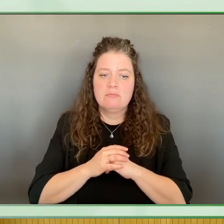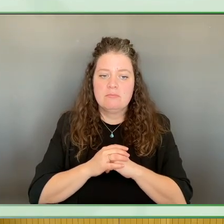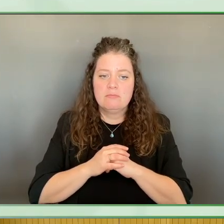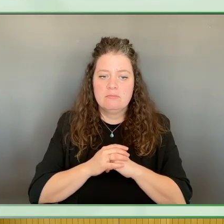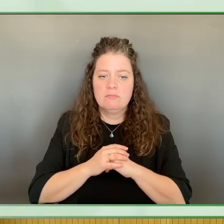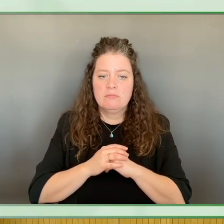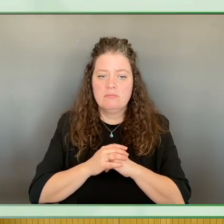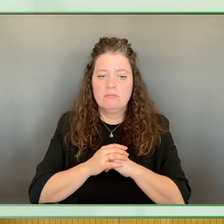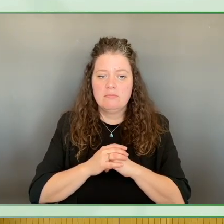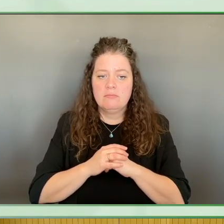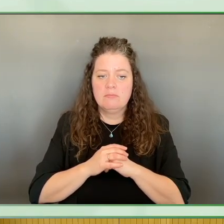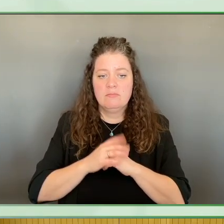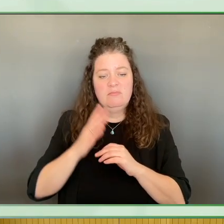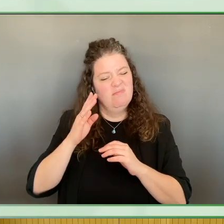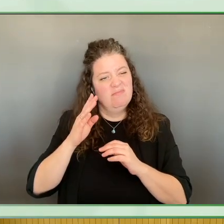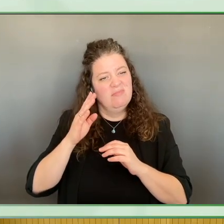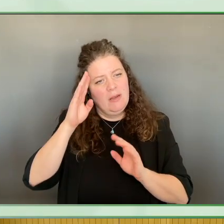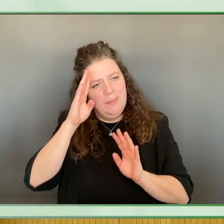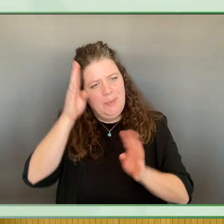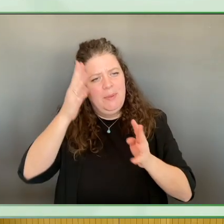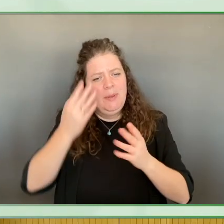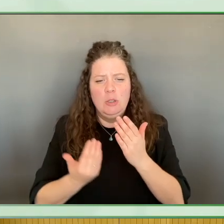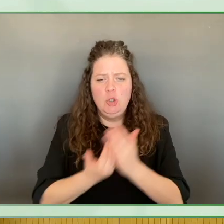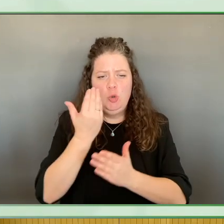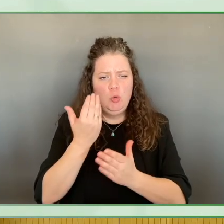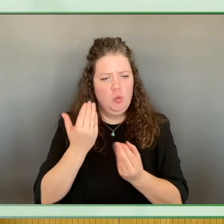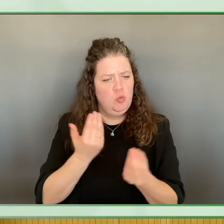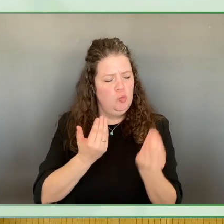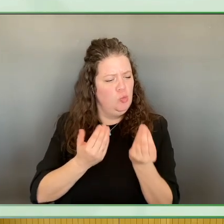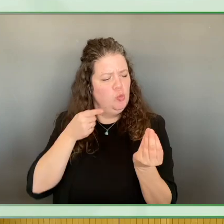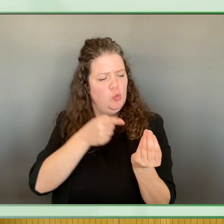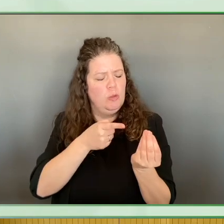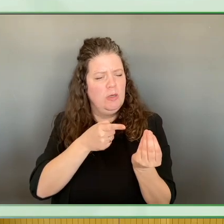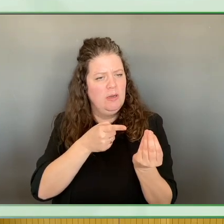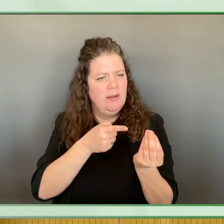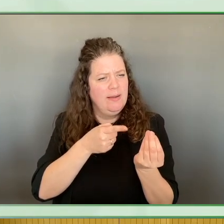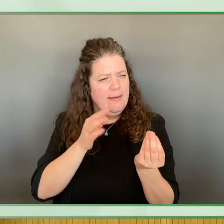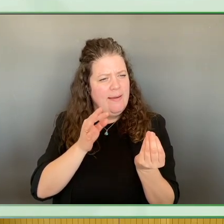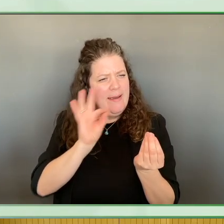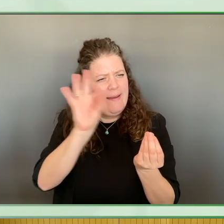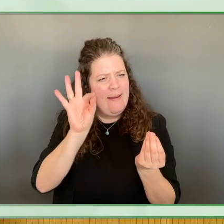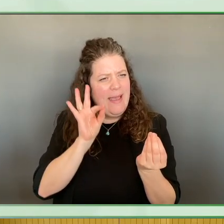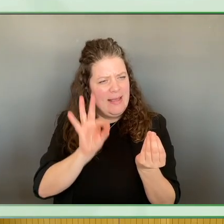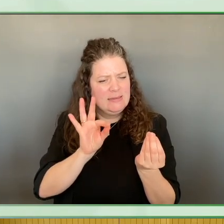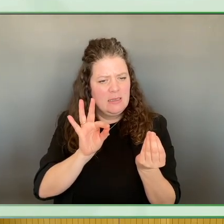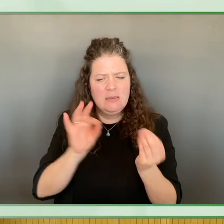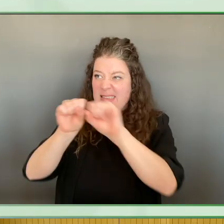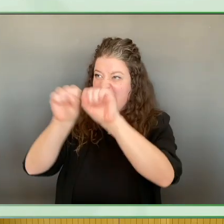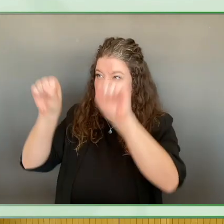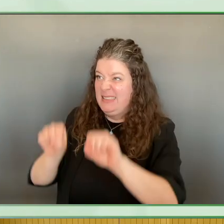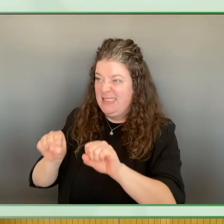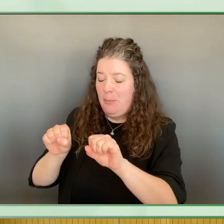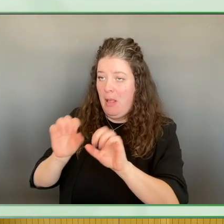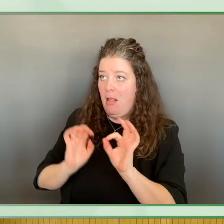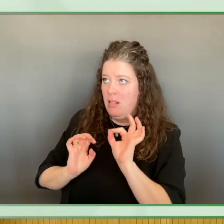harder question, something that, how can we make this innovation survive the system? Whatever is happening in terms of